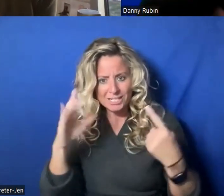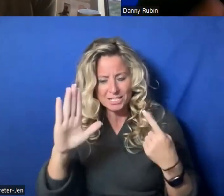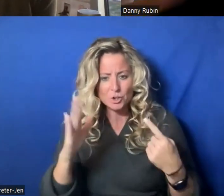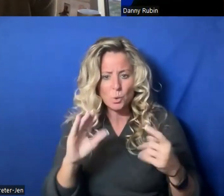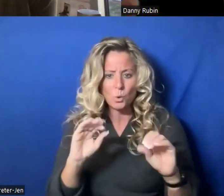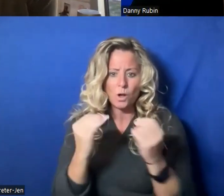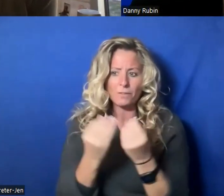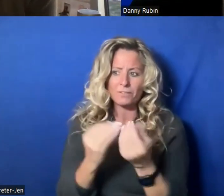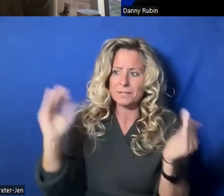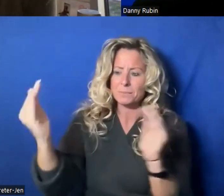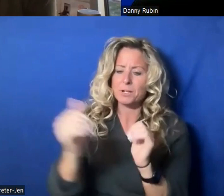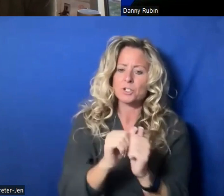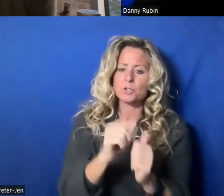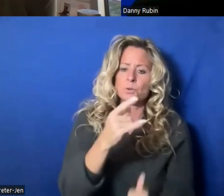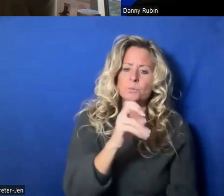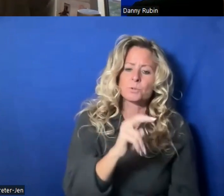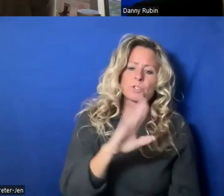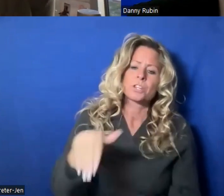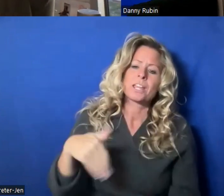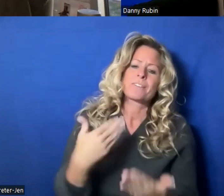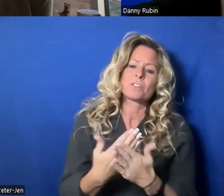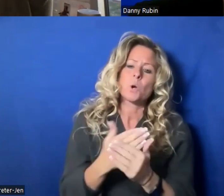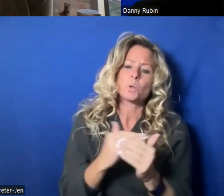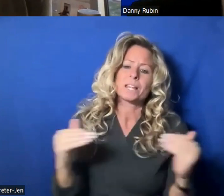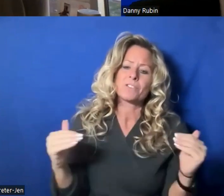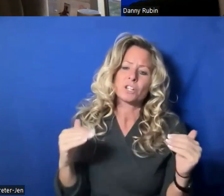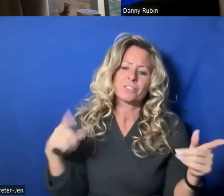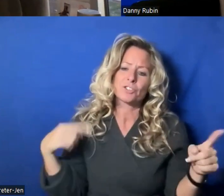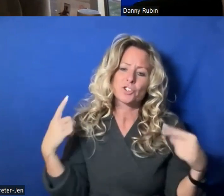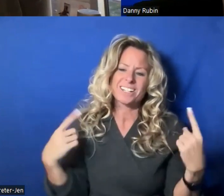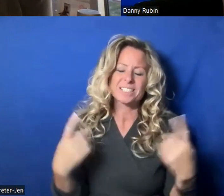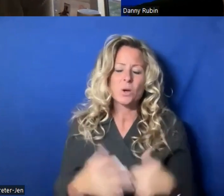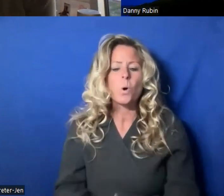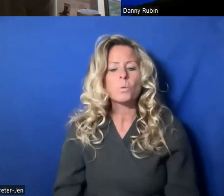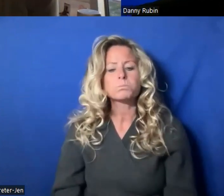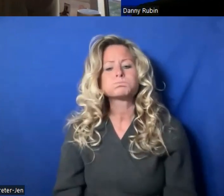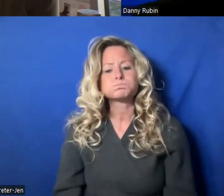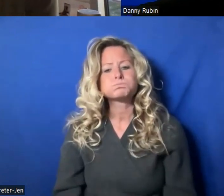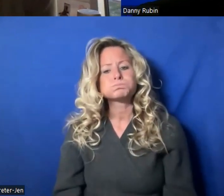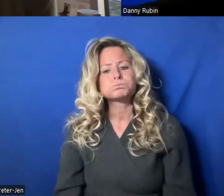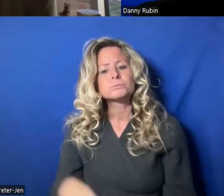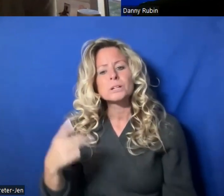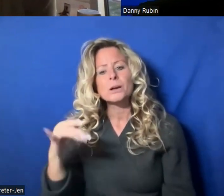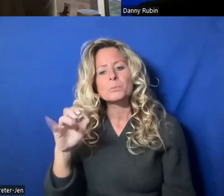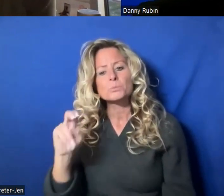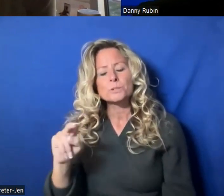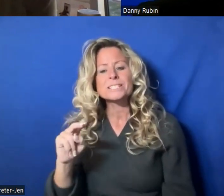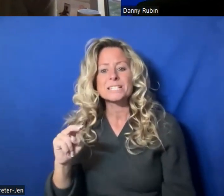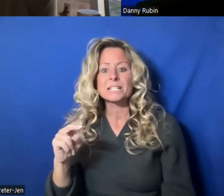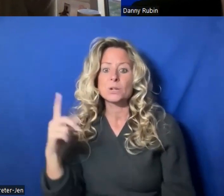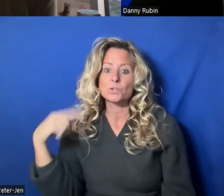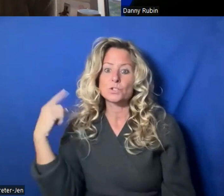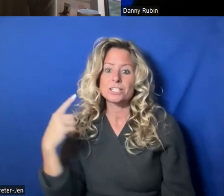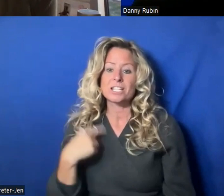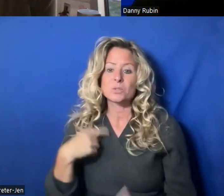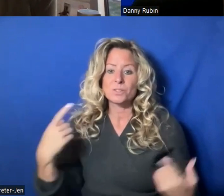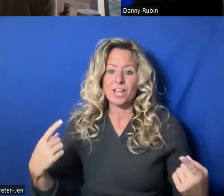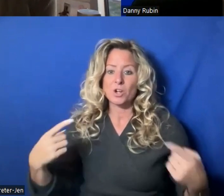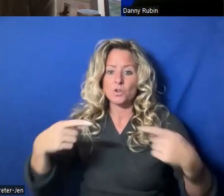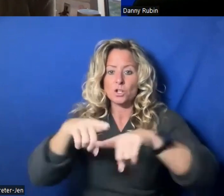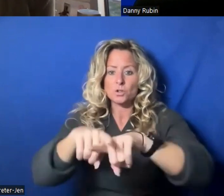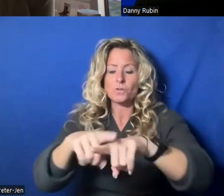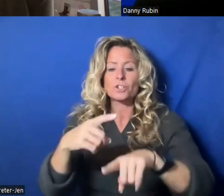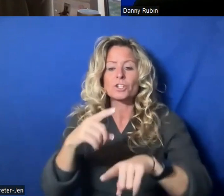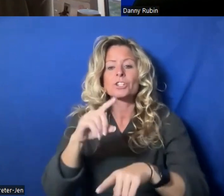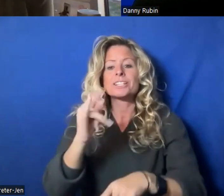or is it they all have their own level of crazy? It was very crazy at Princeton because that crossover season for us at ODU,